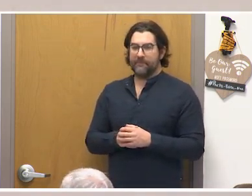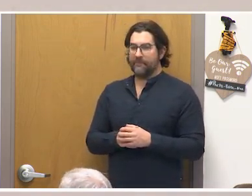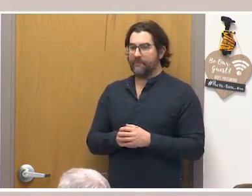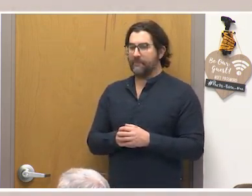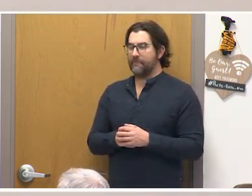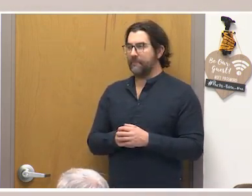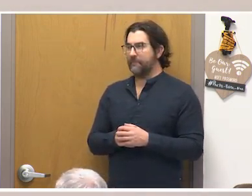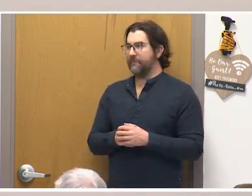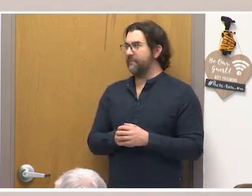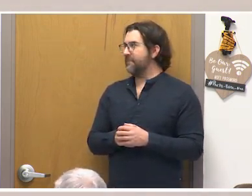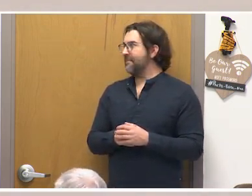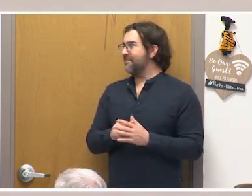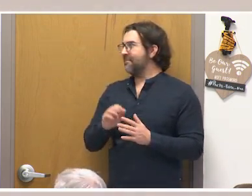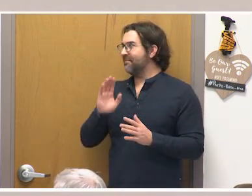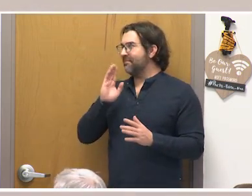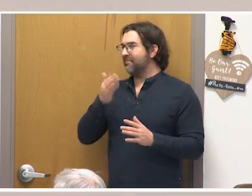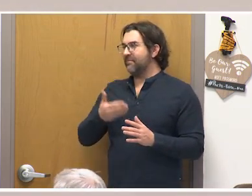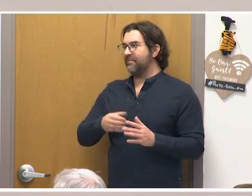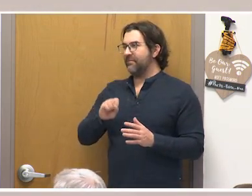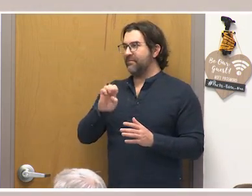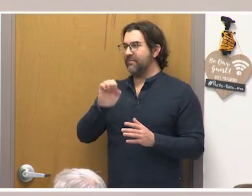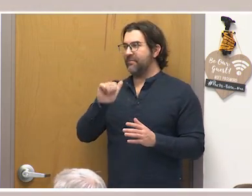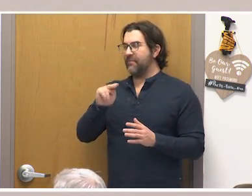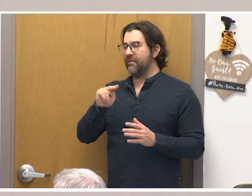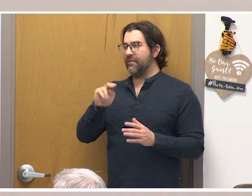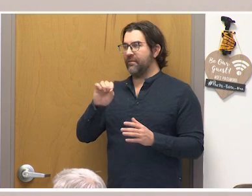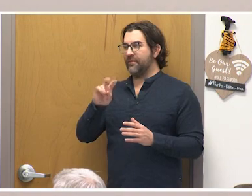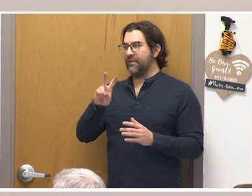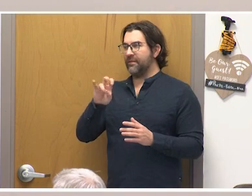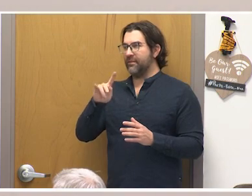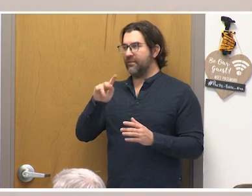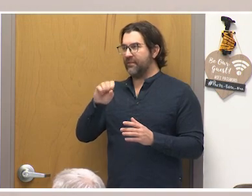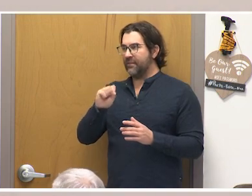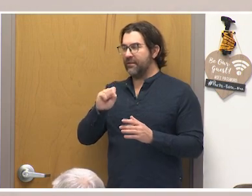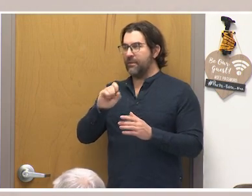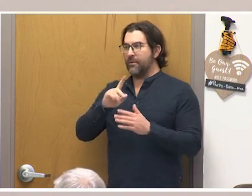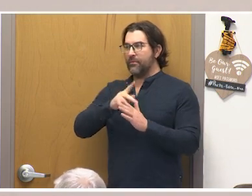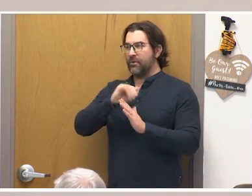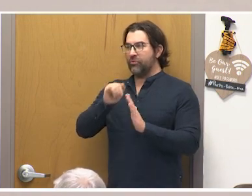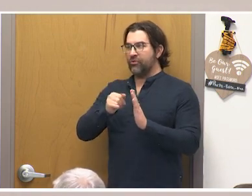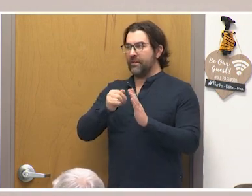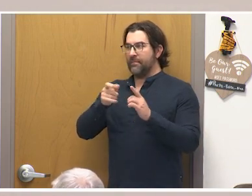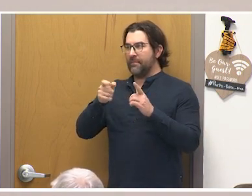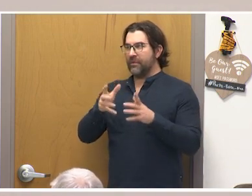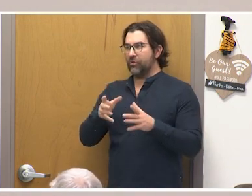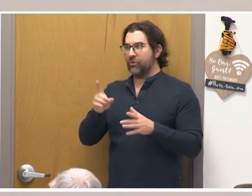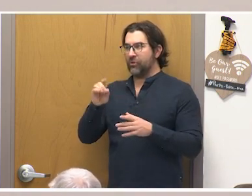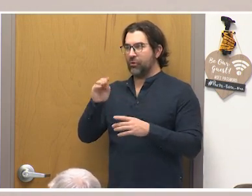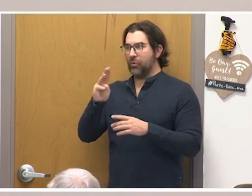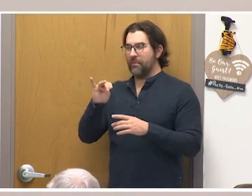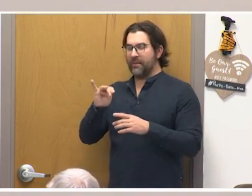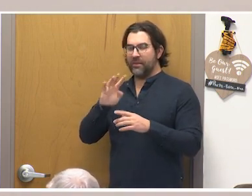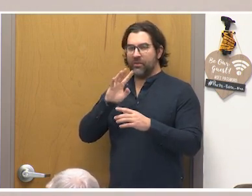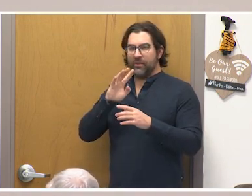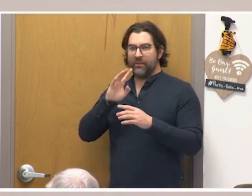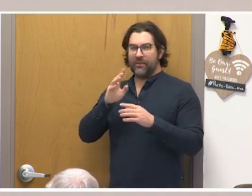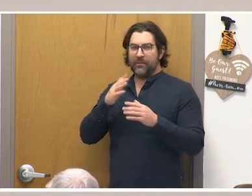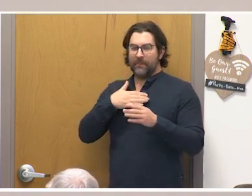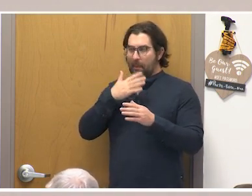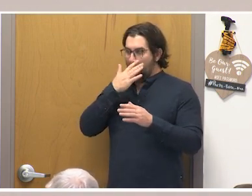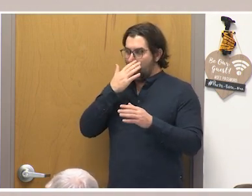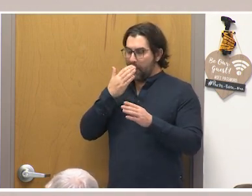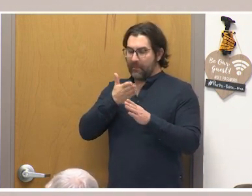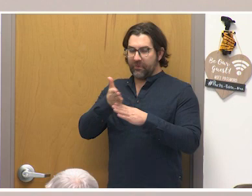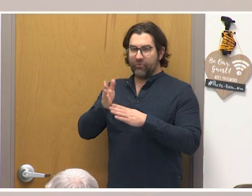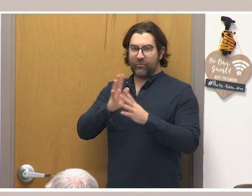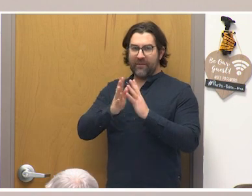Thanks, Lila. Hi, folks. My name is Sean Stevens. I'm a project manager with DOMI, and I handle a lot of the traffic calming and traffic safety work throughout the